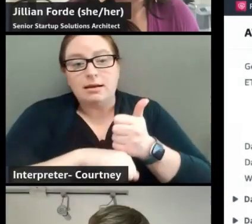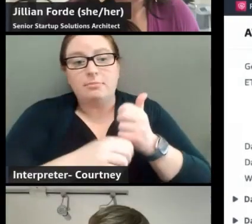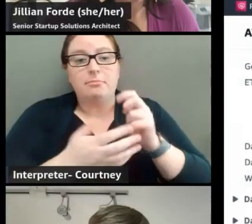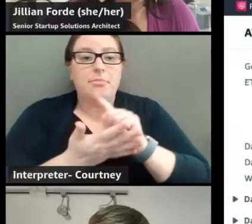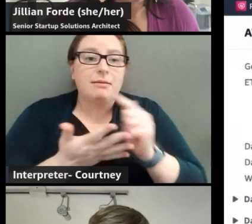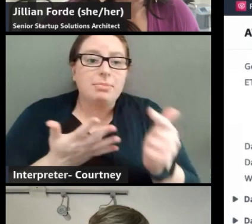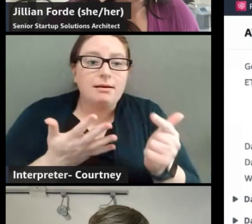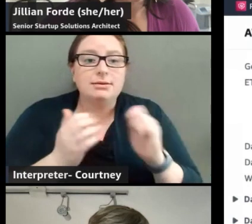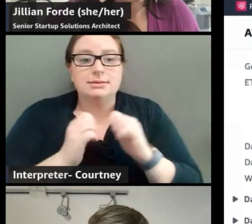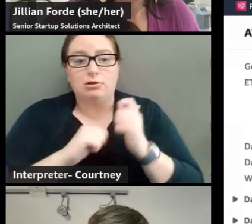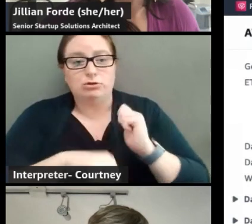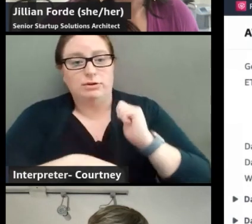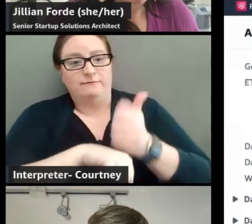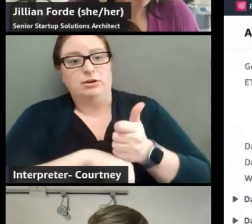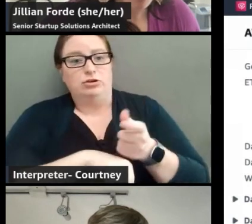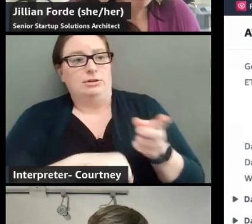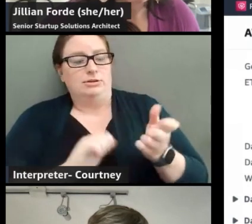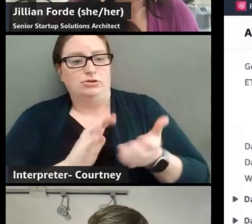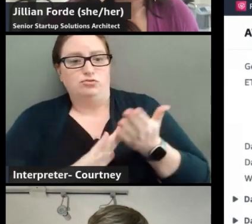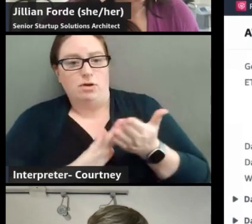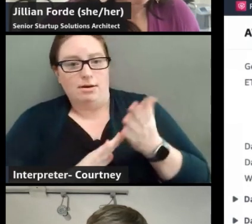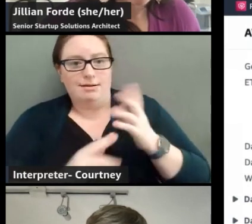actually configure these to run and when.